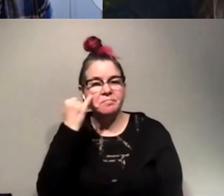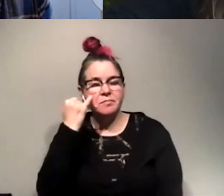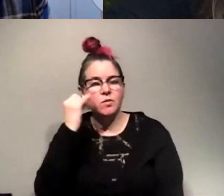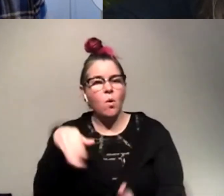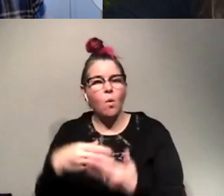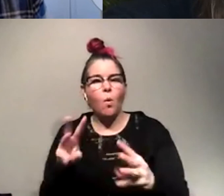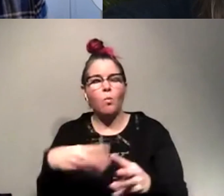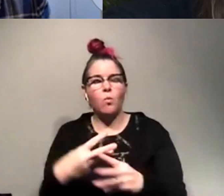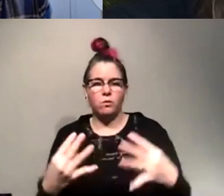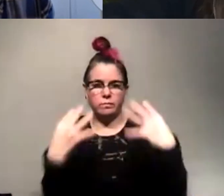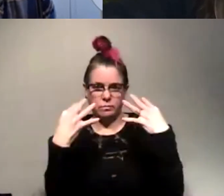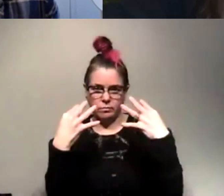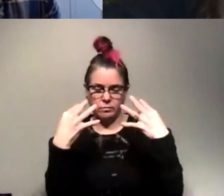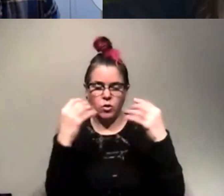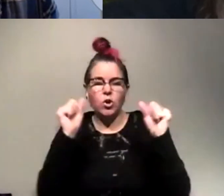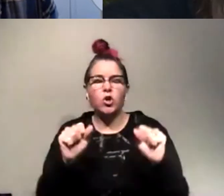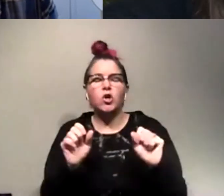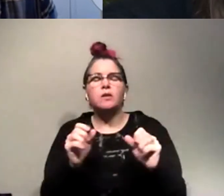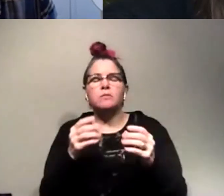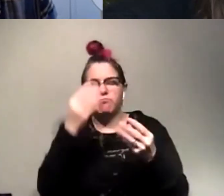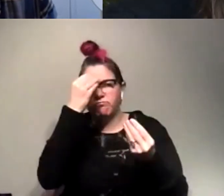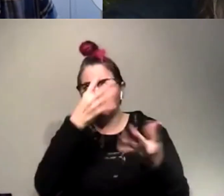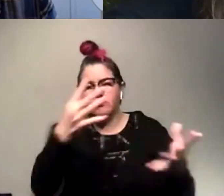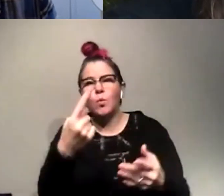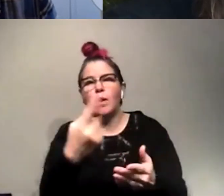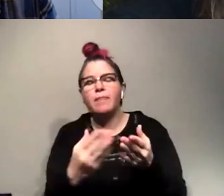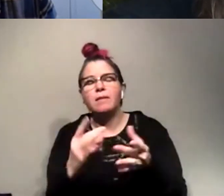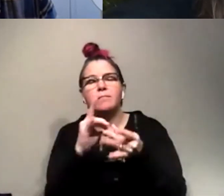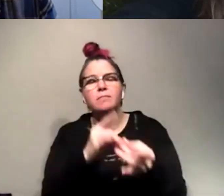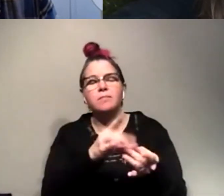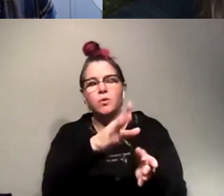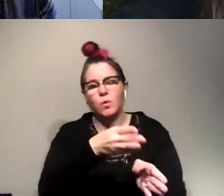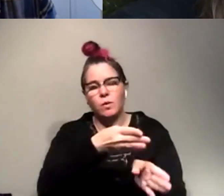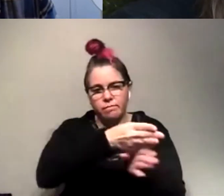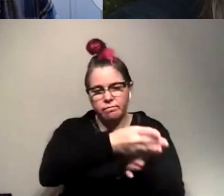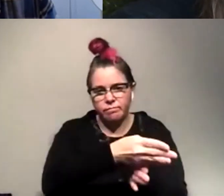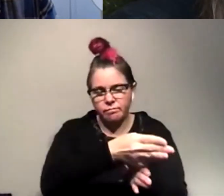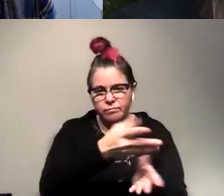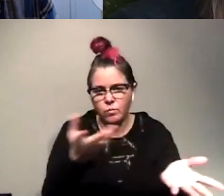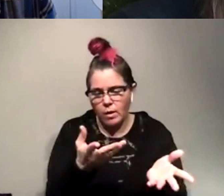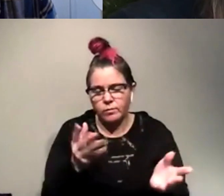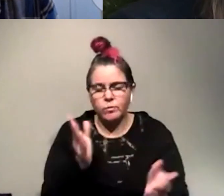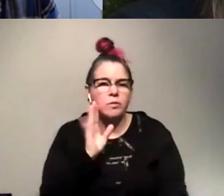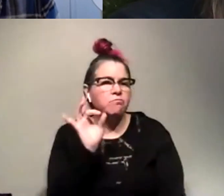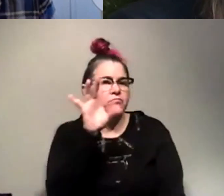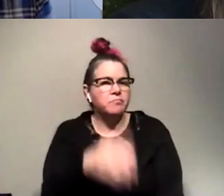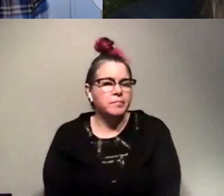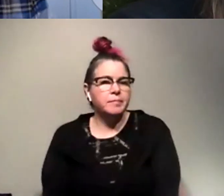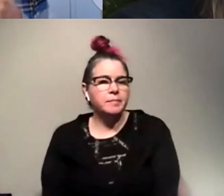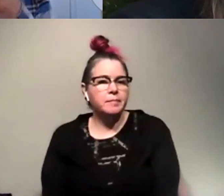whole world and you could tell them one thing about your area of expertise, what would that be?